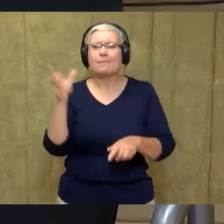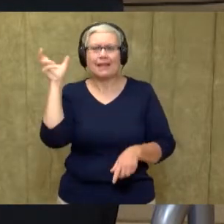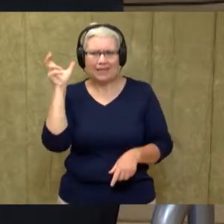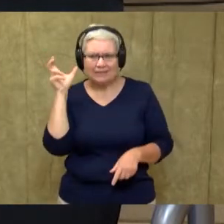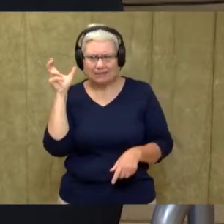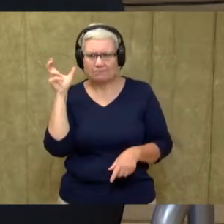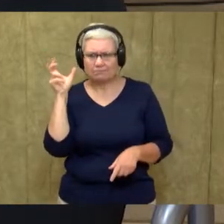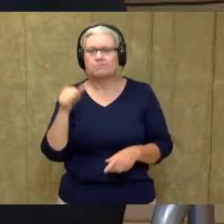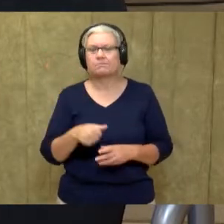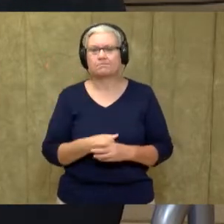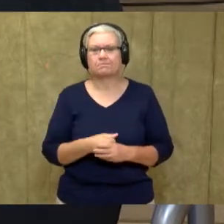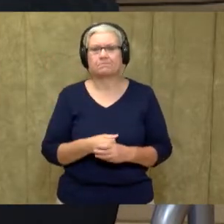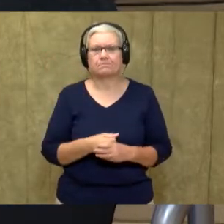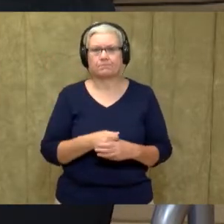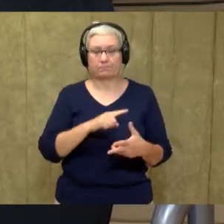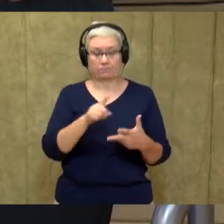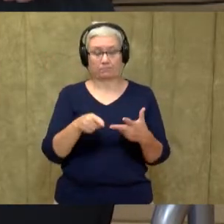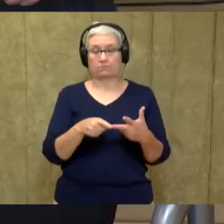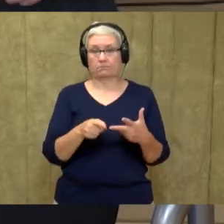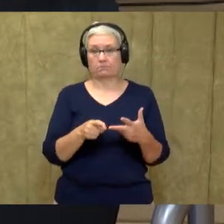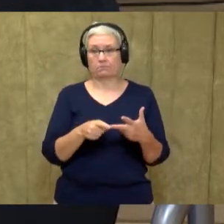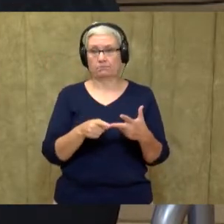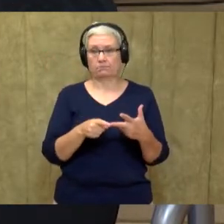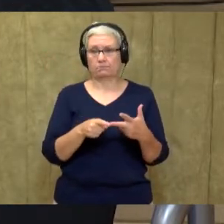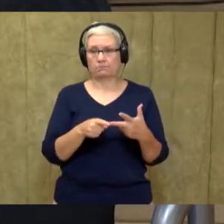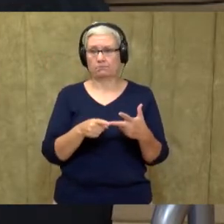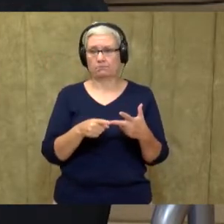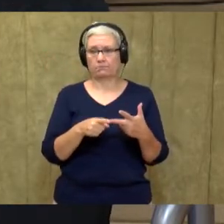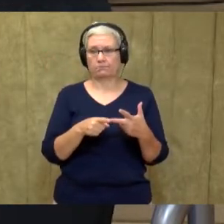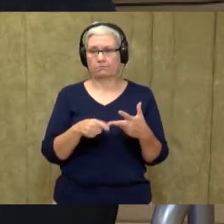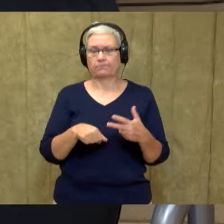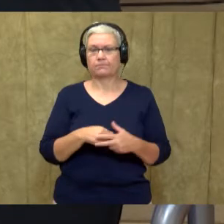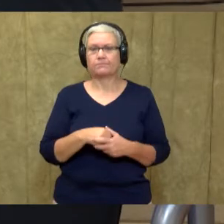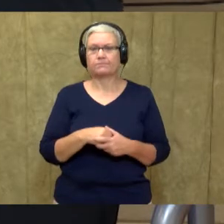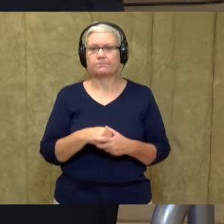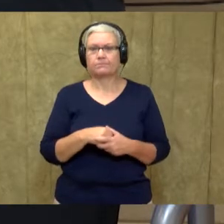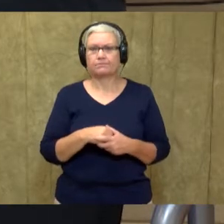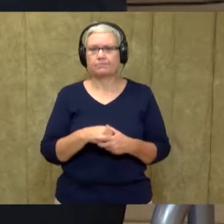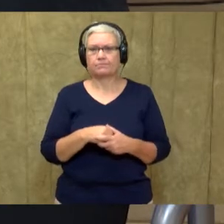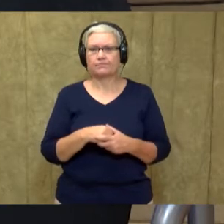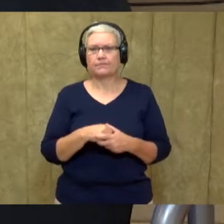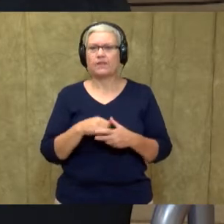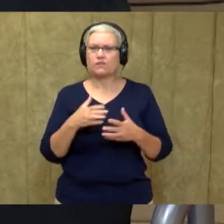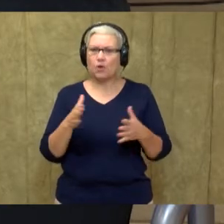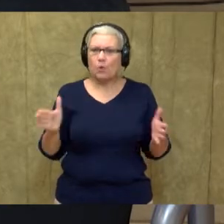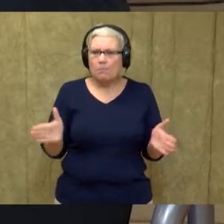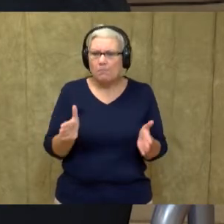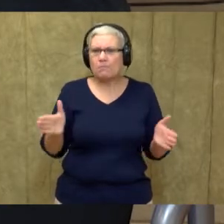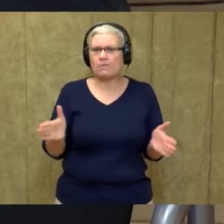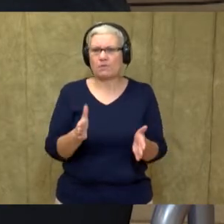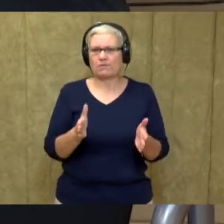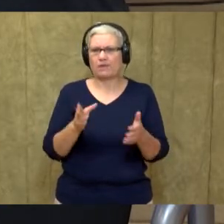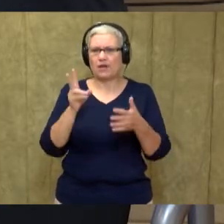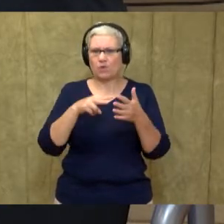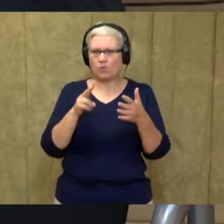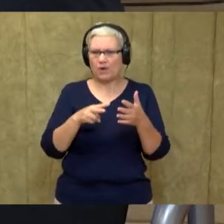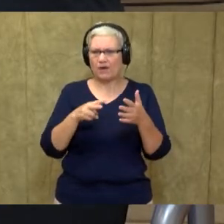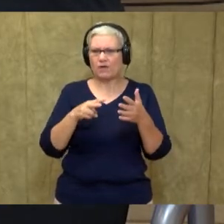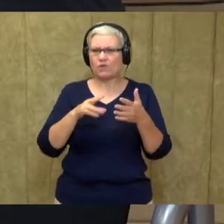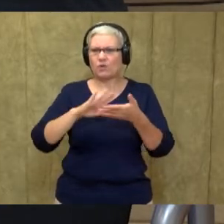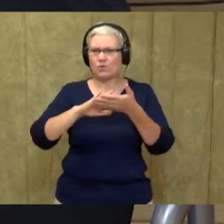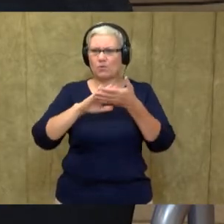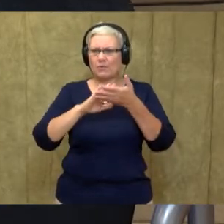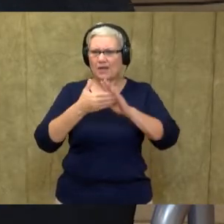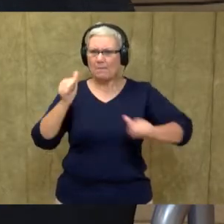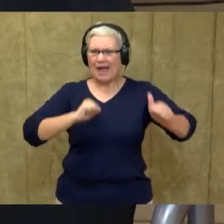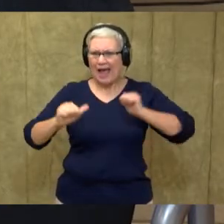say. And the last reason for an argument is to motivate the reader to take action based